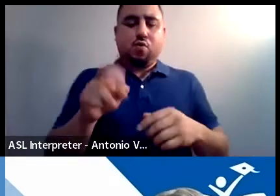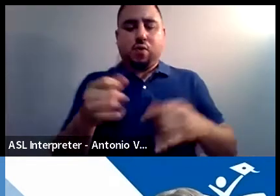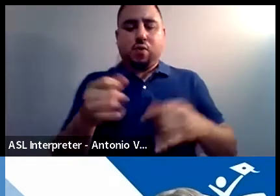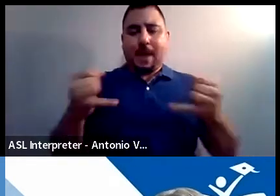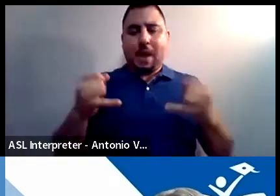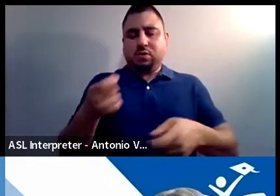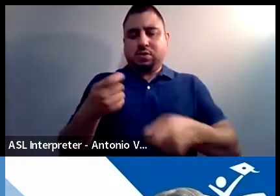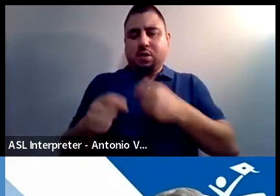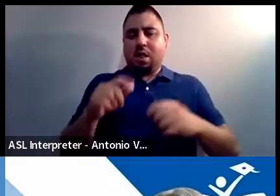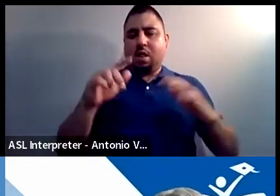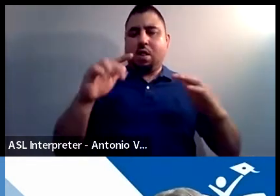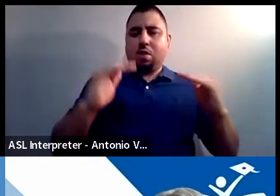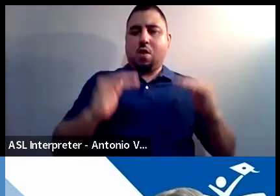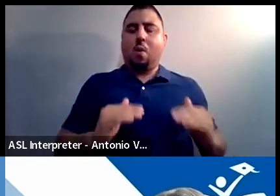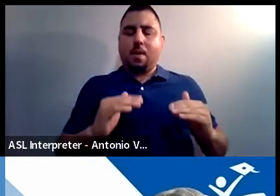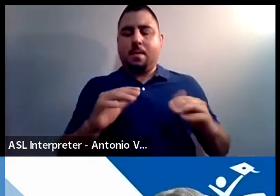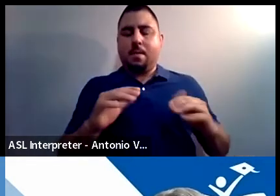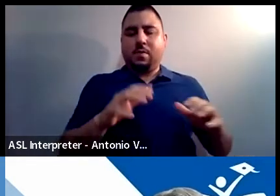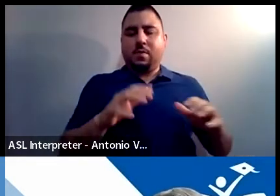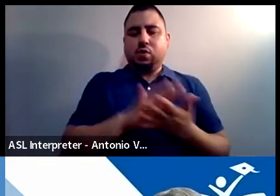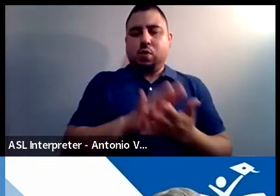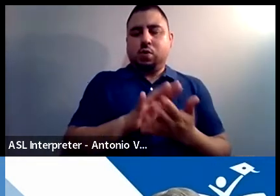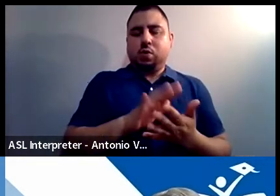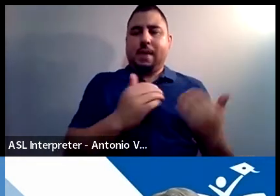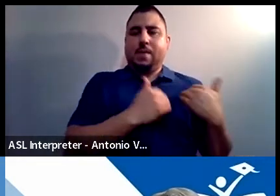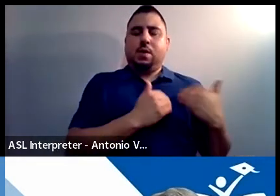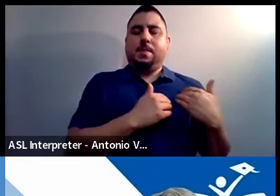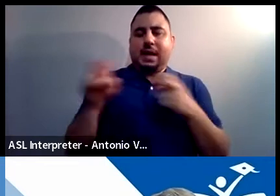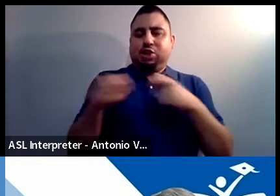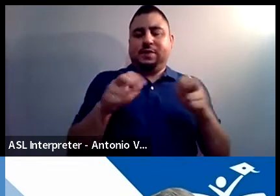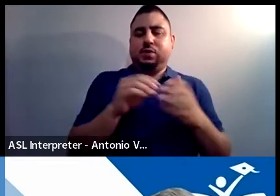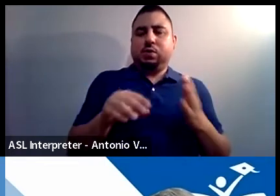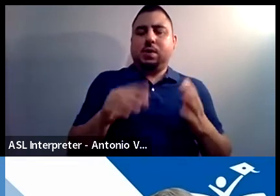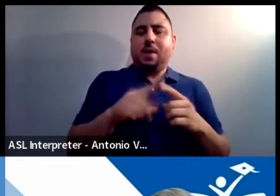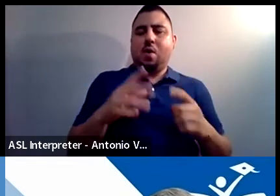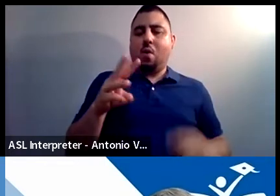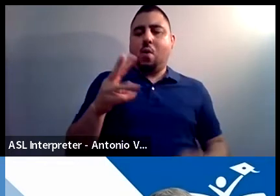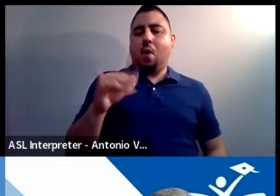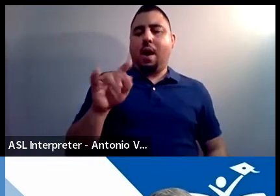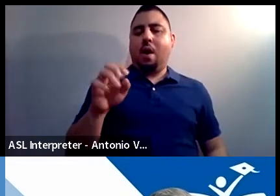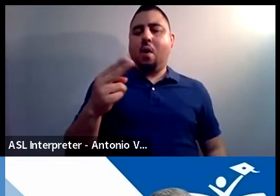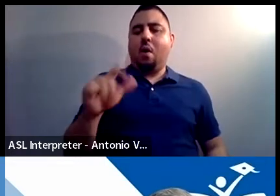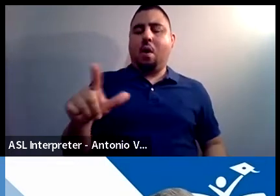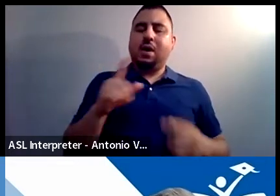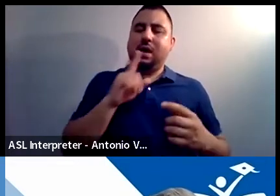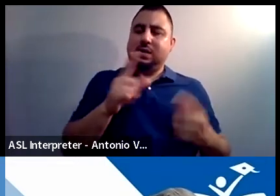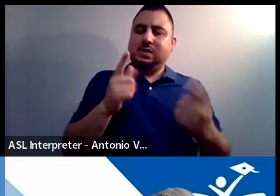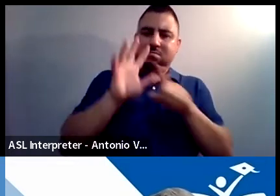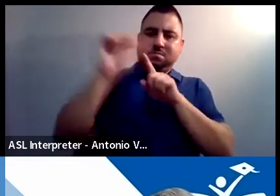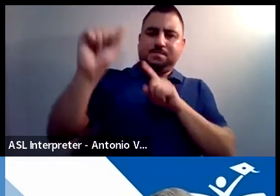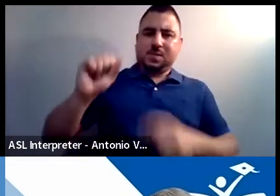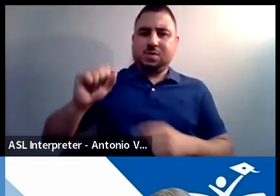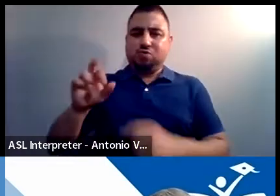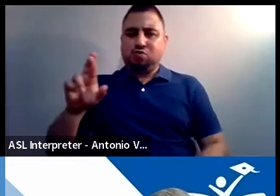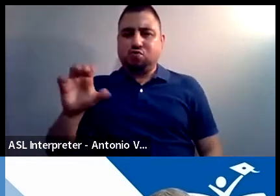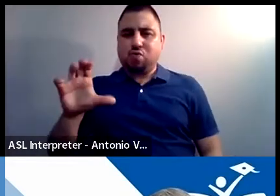for the redistricting is that lower performing schools will have burdens eased by shifting students. But Whitehall is already thriving and Rockledge is struggling. It does not make sense to add to